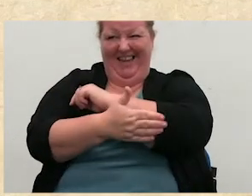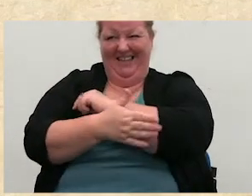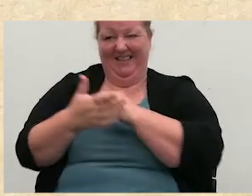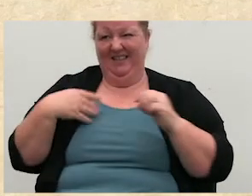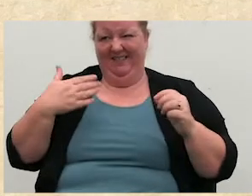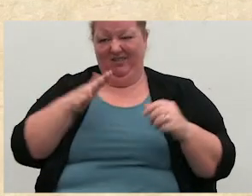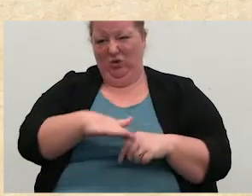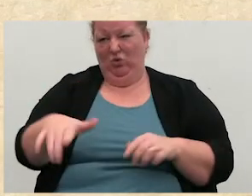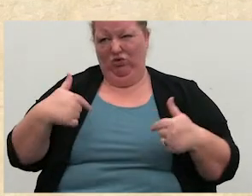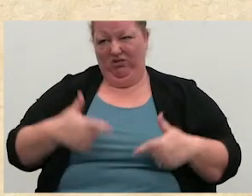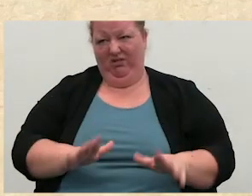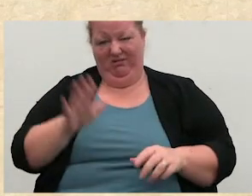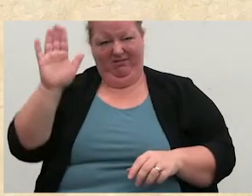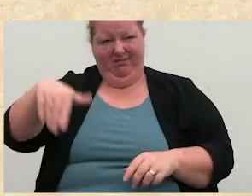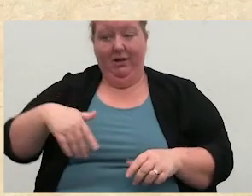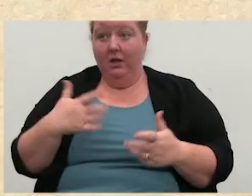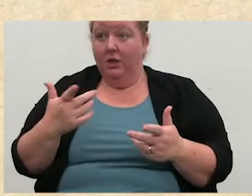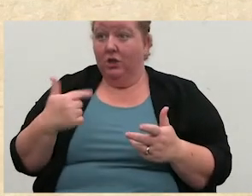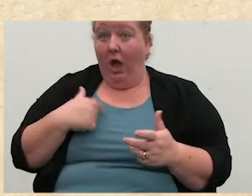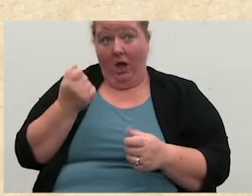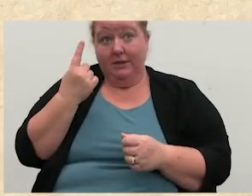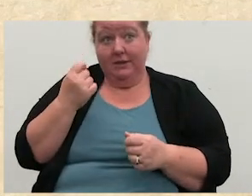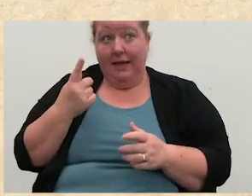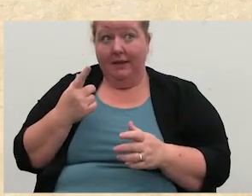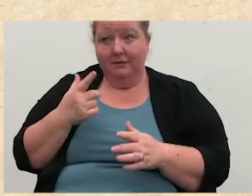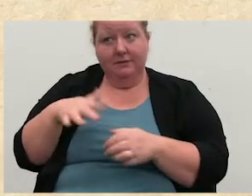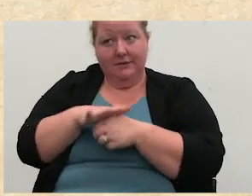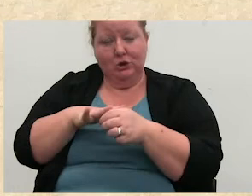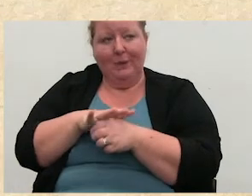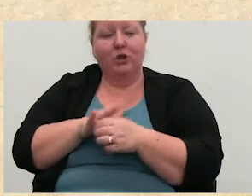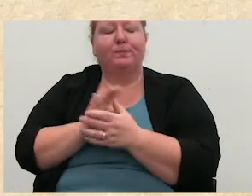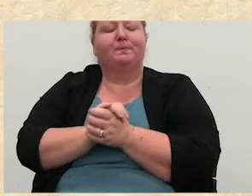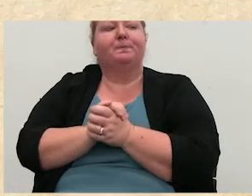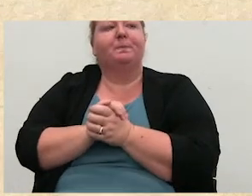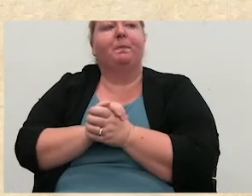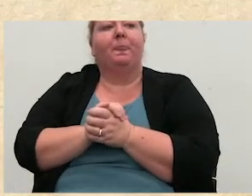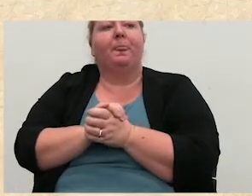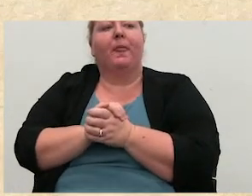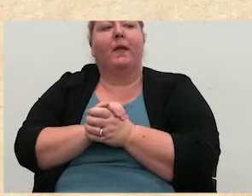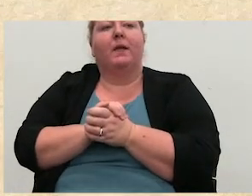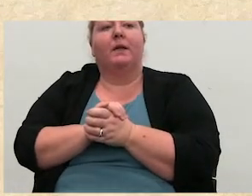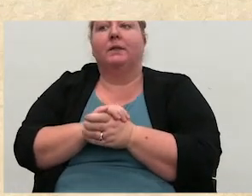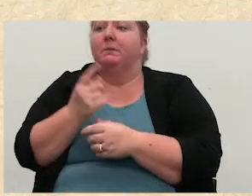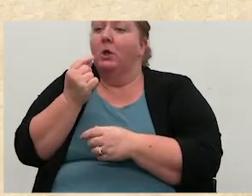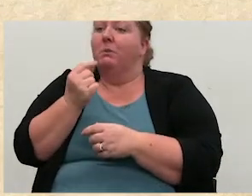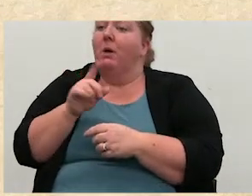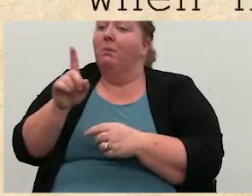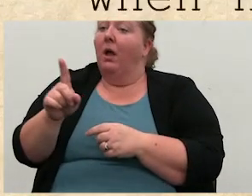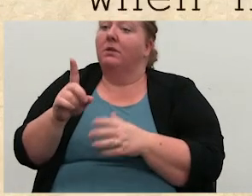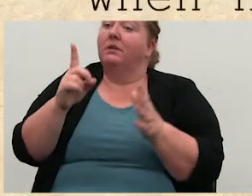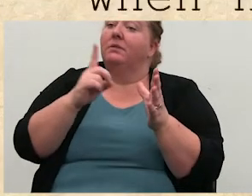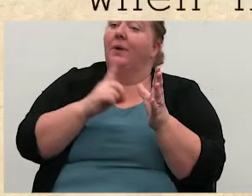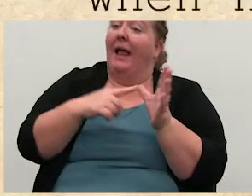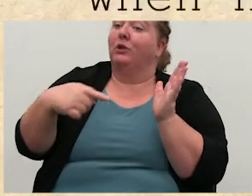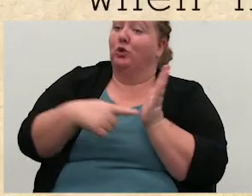children, but I understand this is a very plausible scenario. However, Alan Turing goes